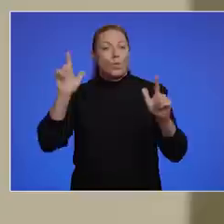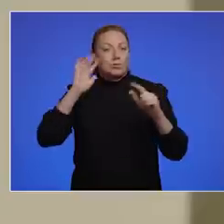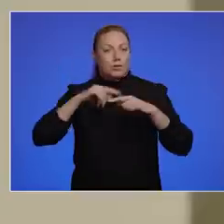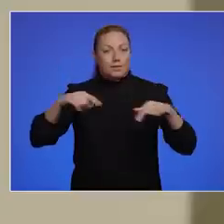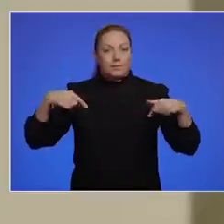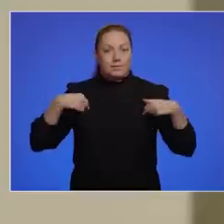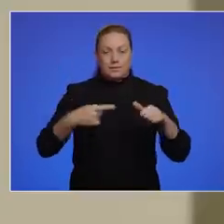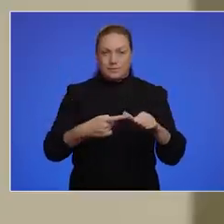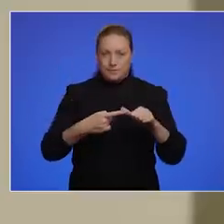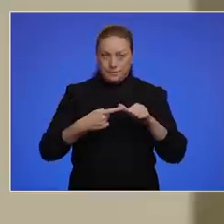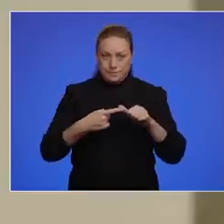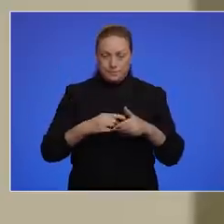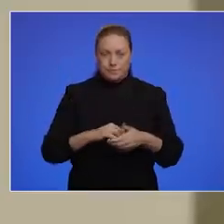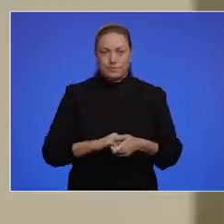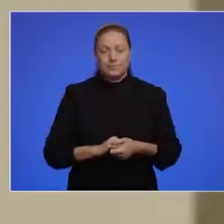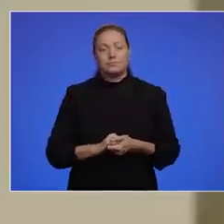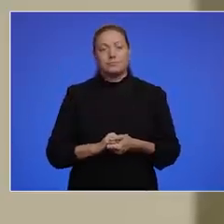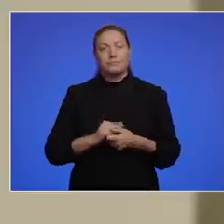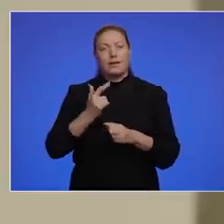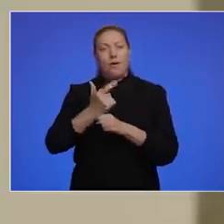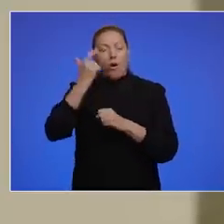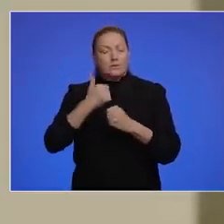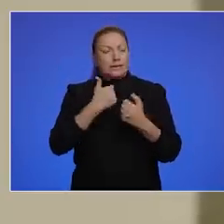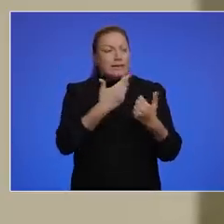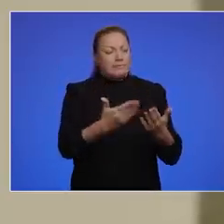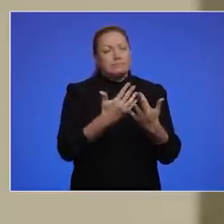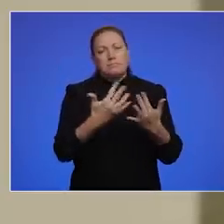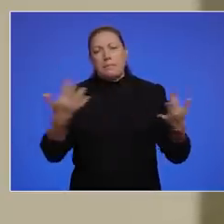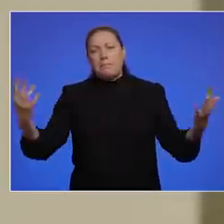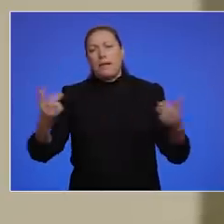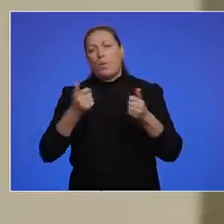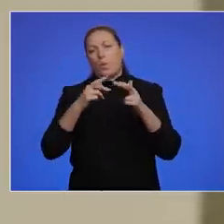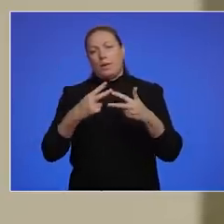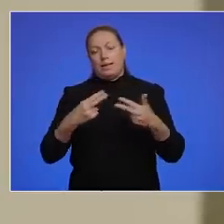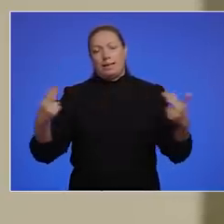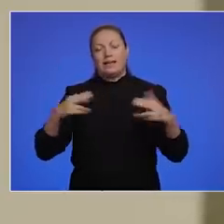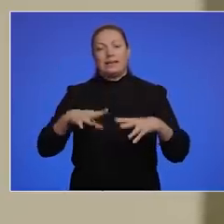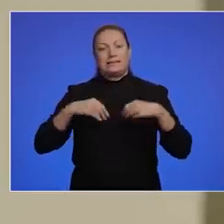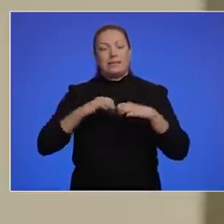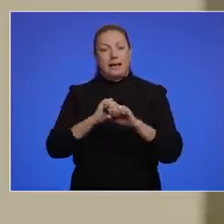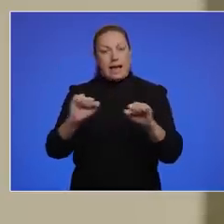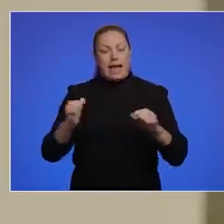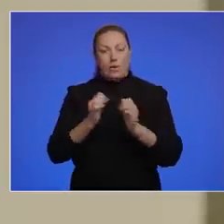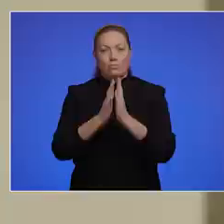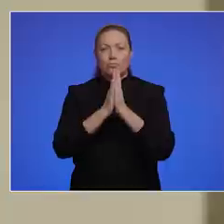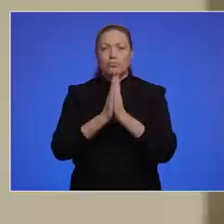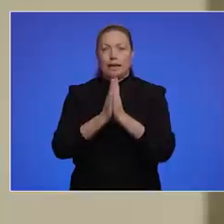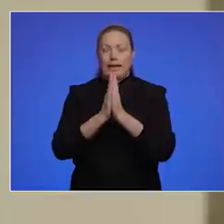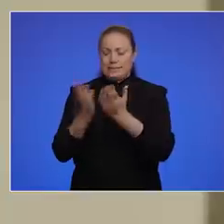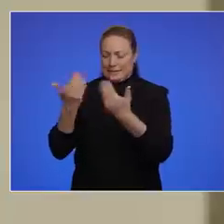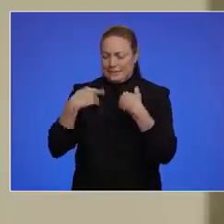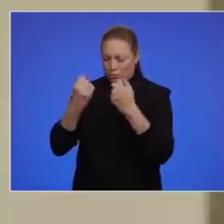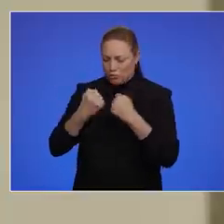Lord hear our prayer O God Giver of every good gift Receive the prayers We offer you this day